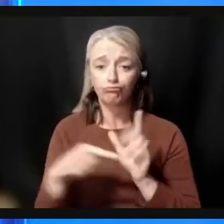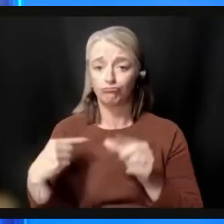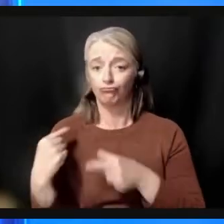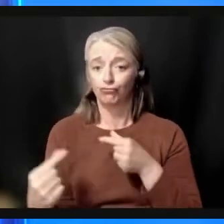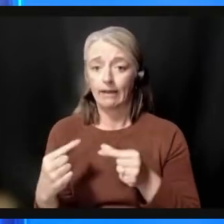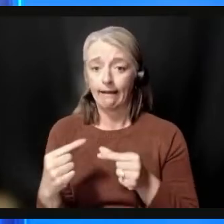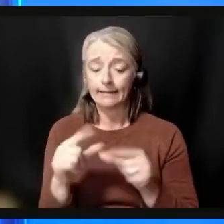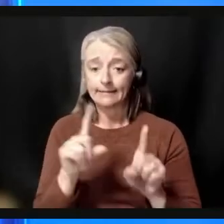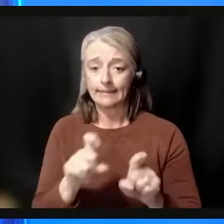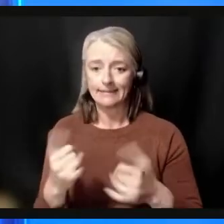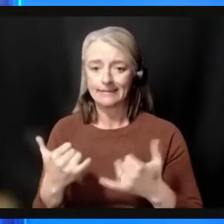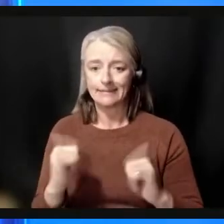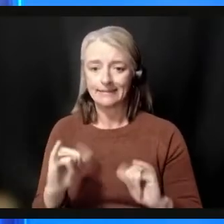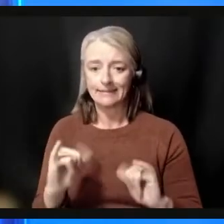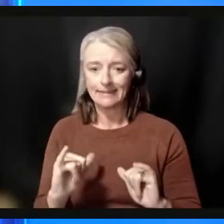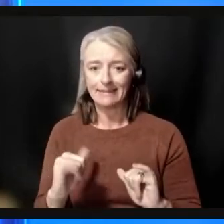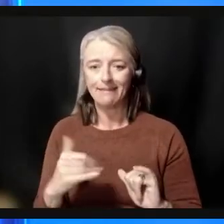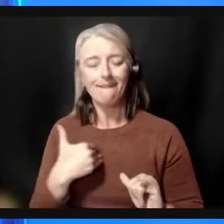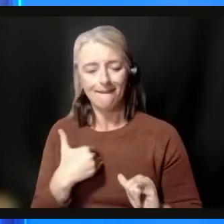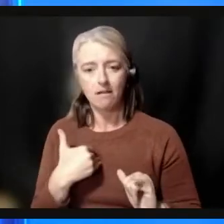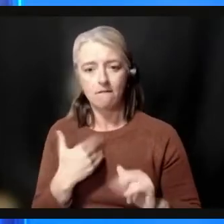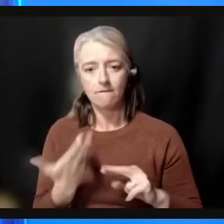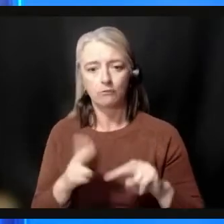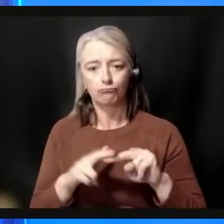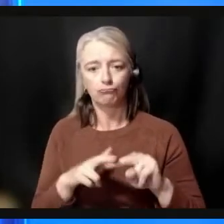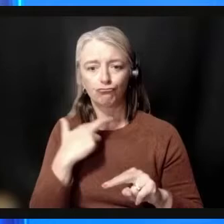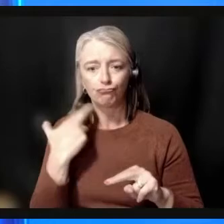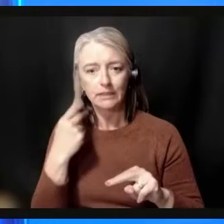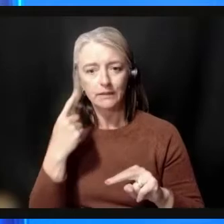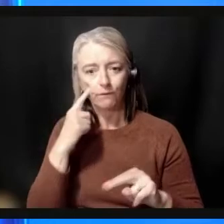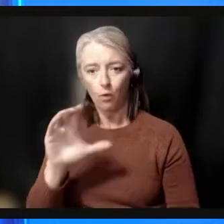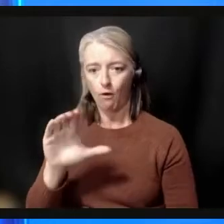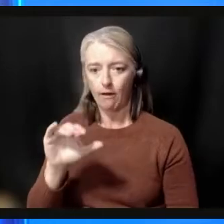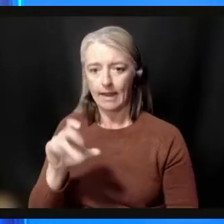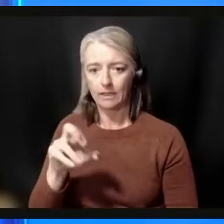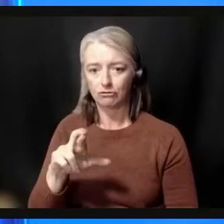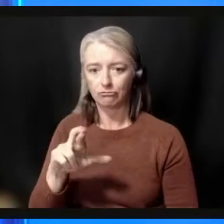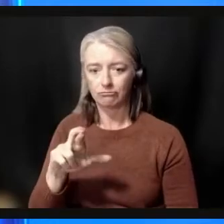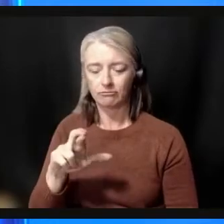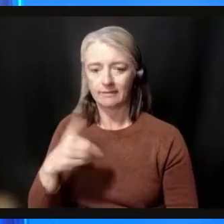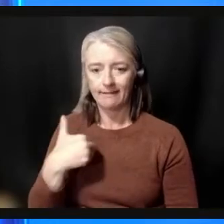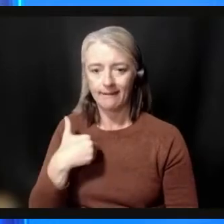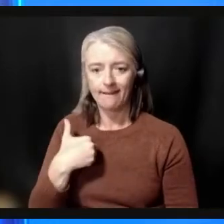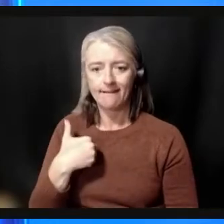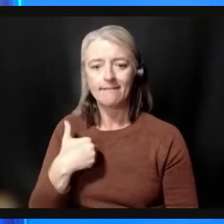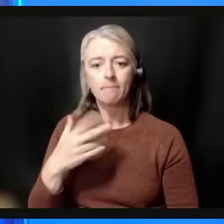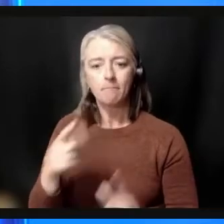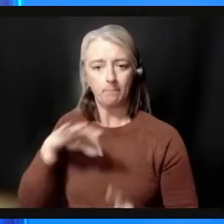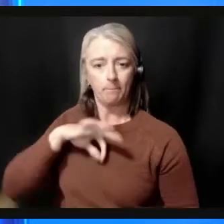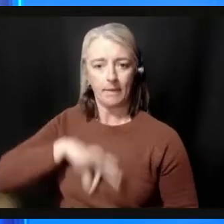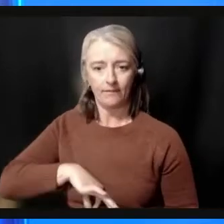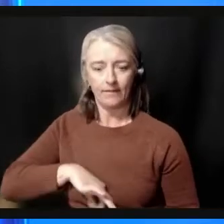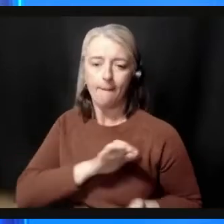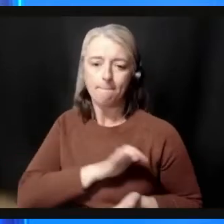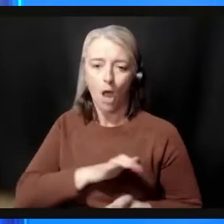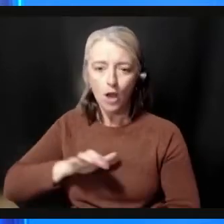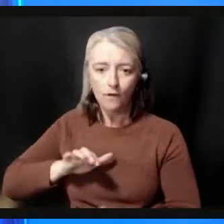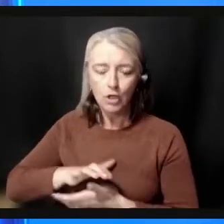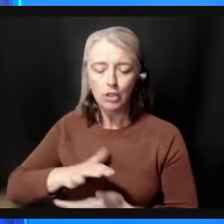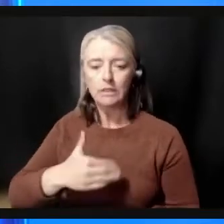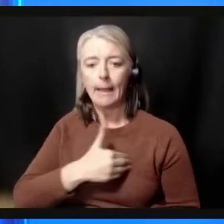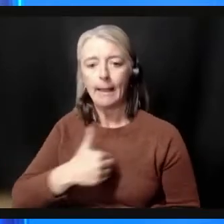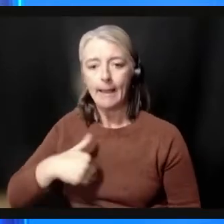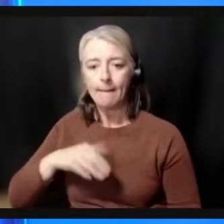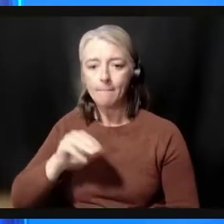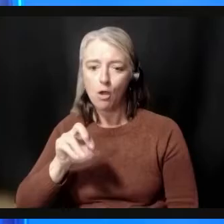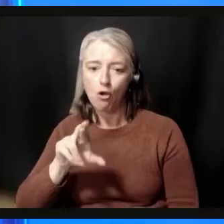still at an increased risk of cancer and can benefit from that high risk screening, such as mammography and breast MRI that can lead